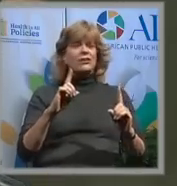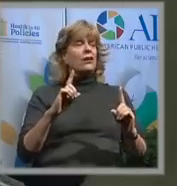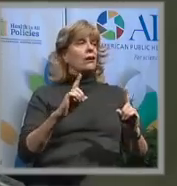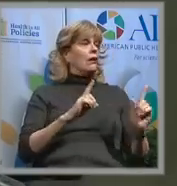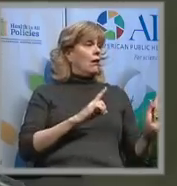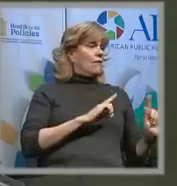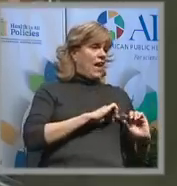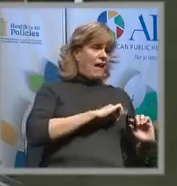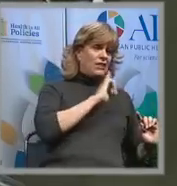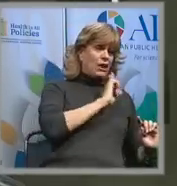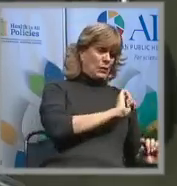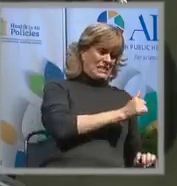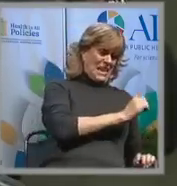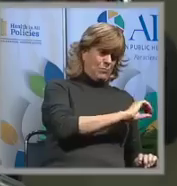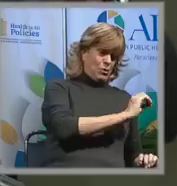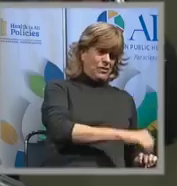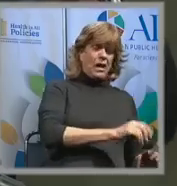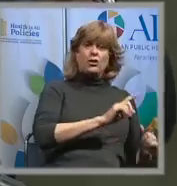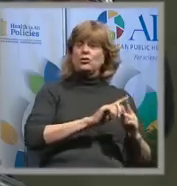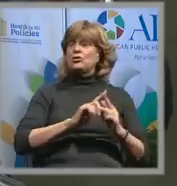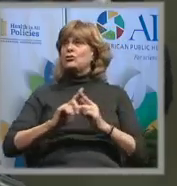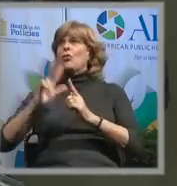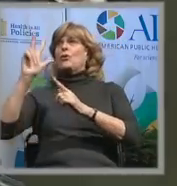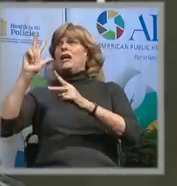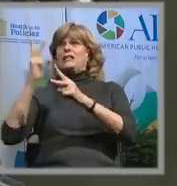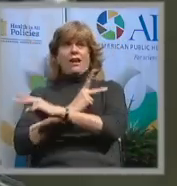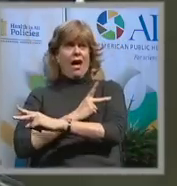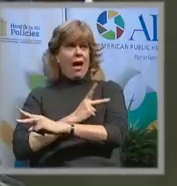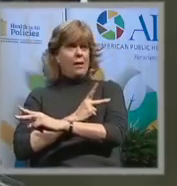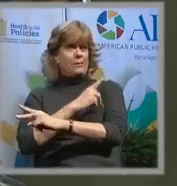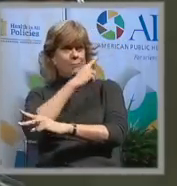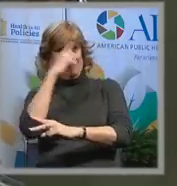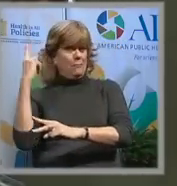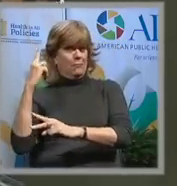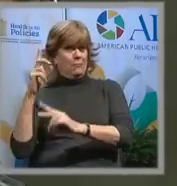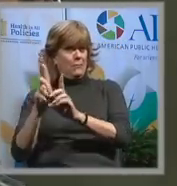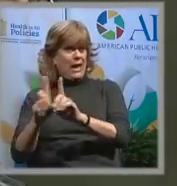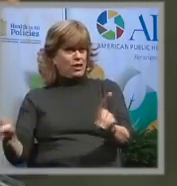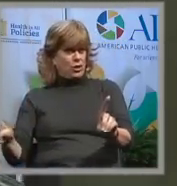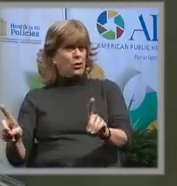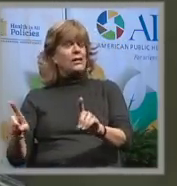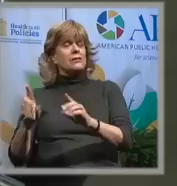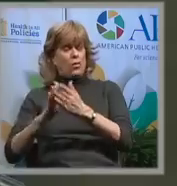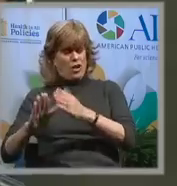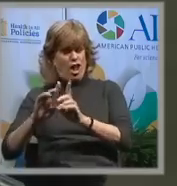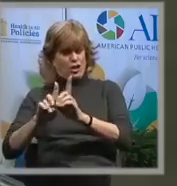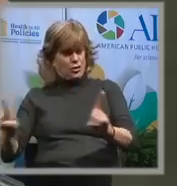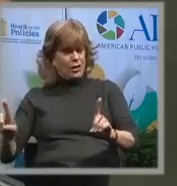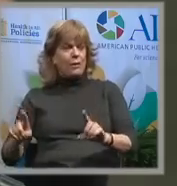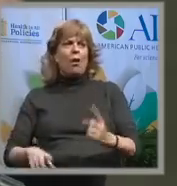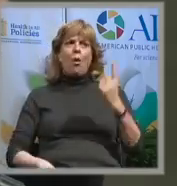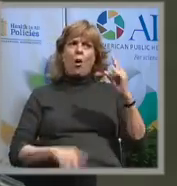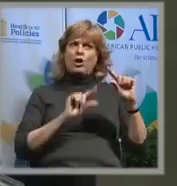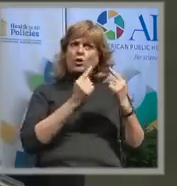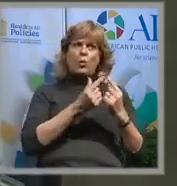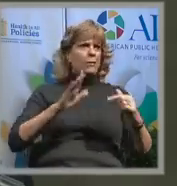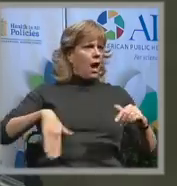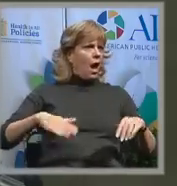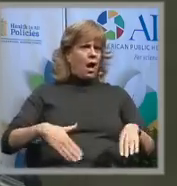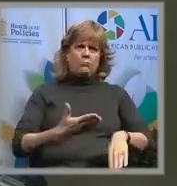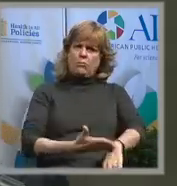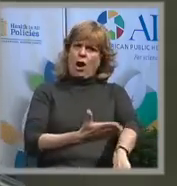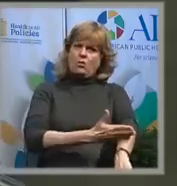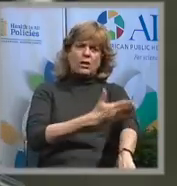having literally 10% to three times that, a third to 30-some percent with college degrees, the one group that has not made